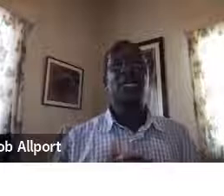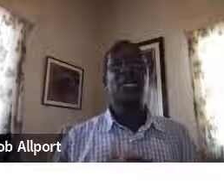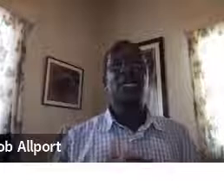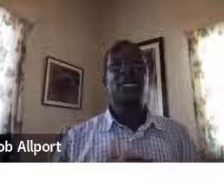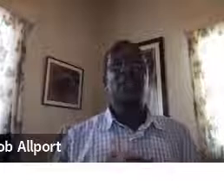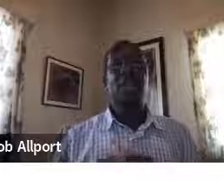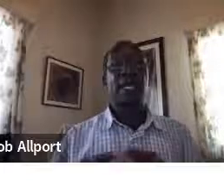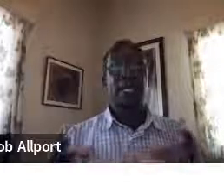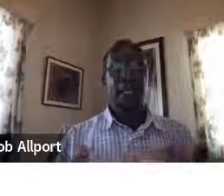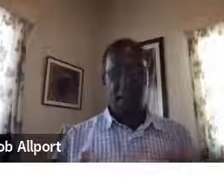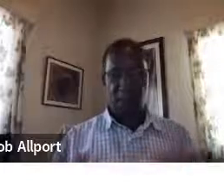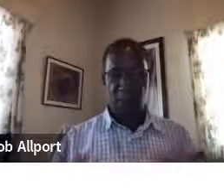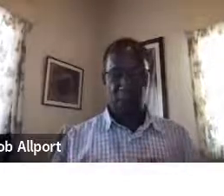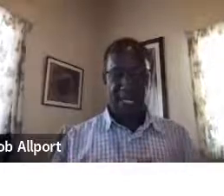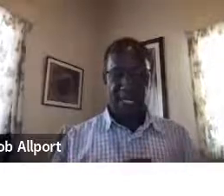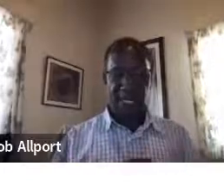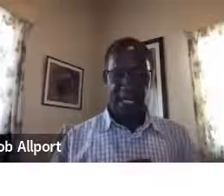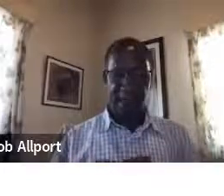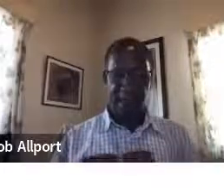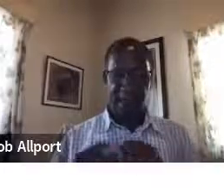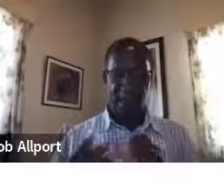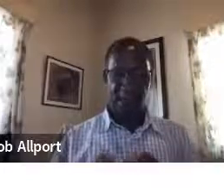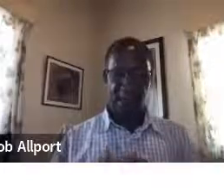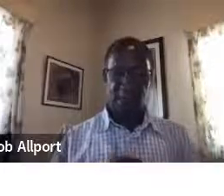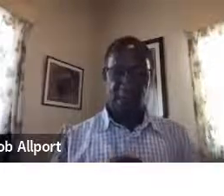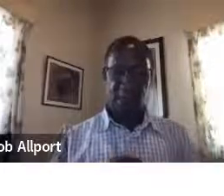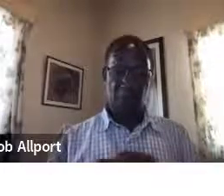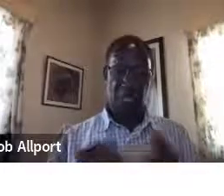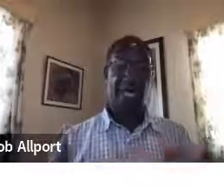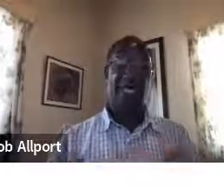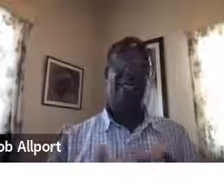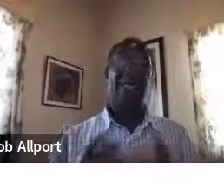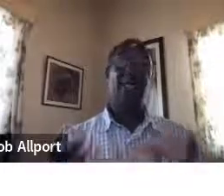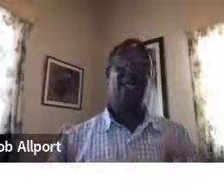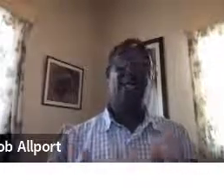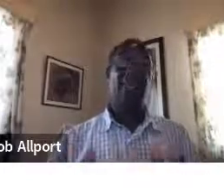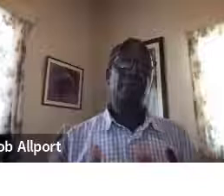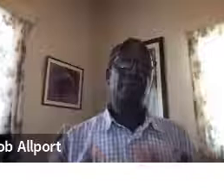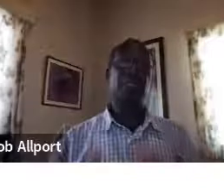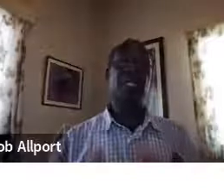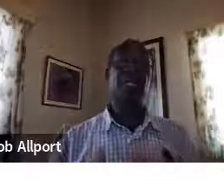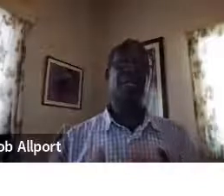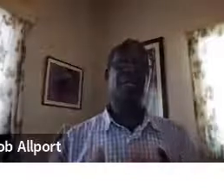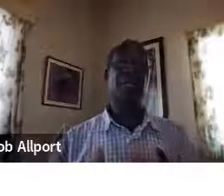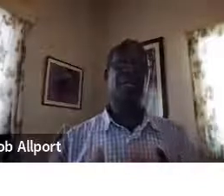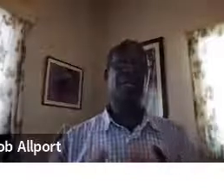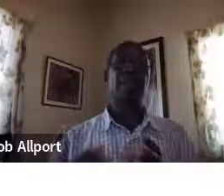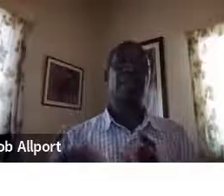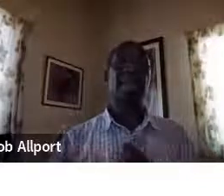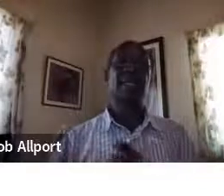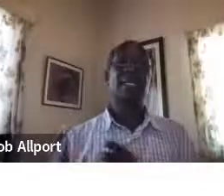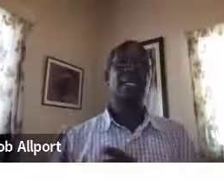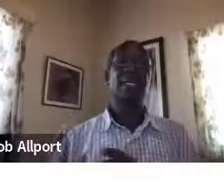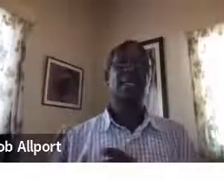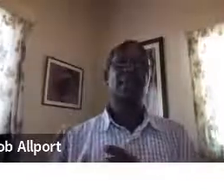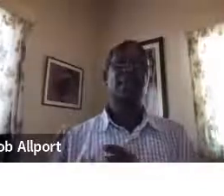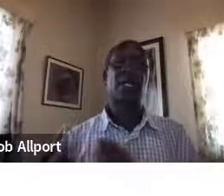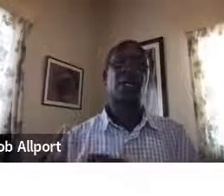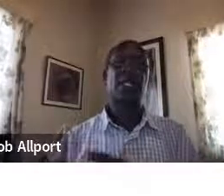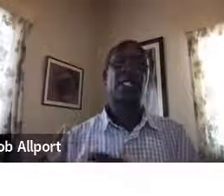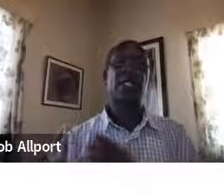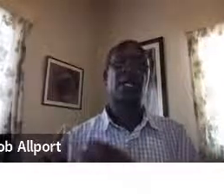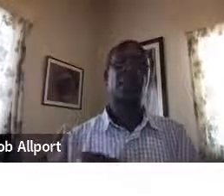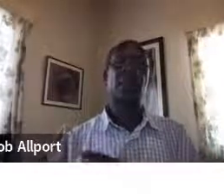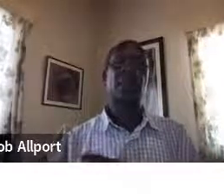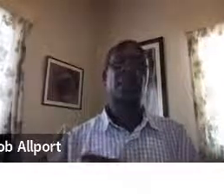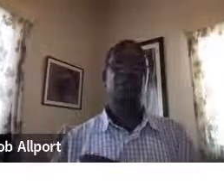interaction is computed and the system is built that we